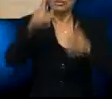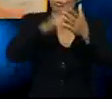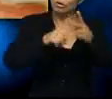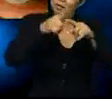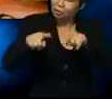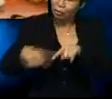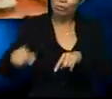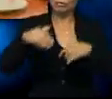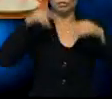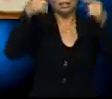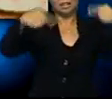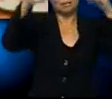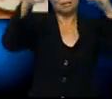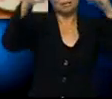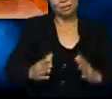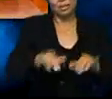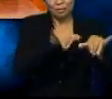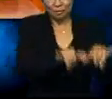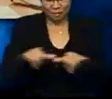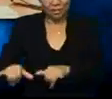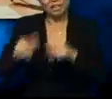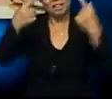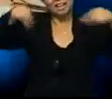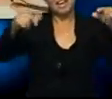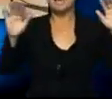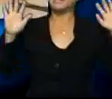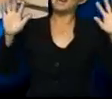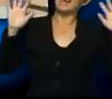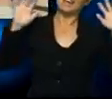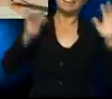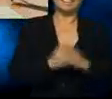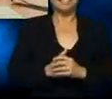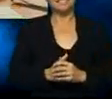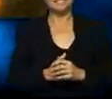lunch? What kind of game, teacher? The measuring game.